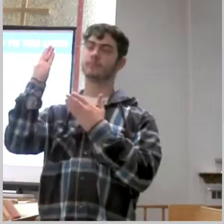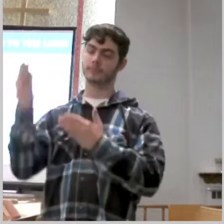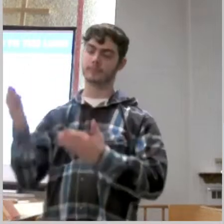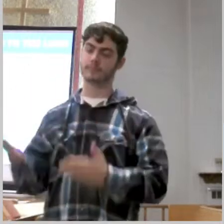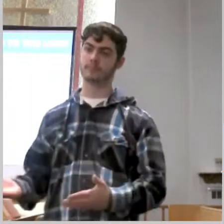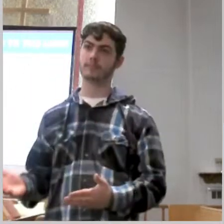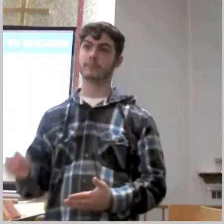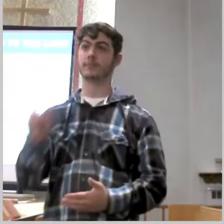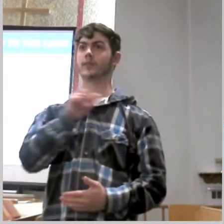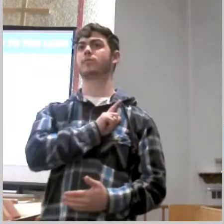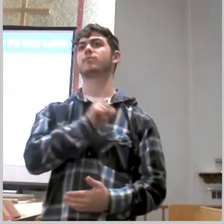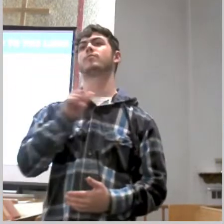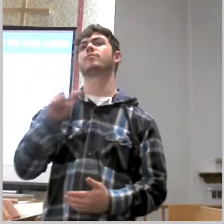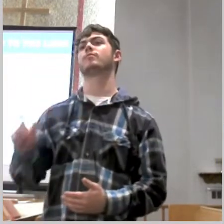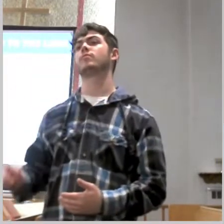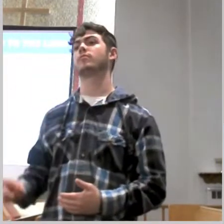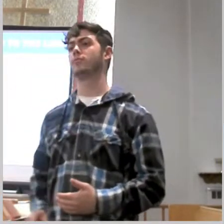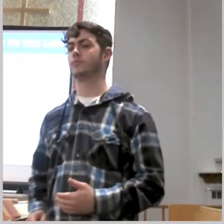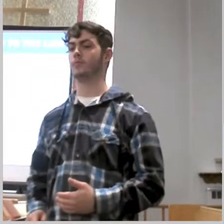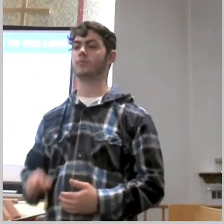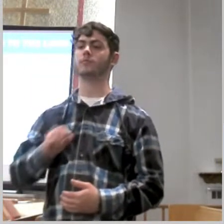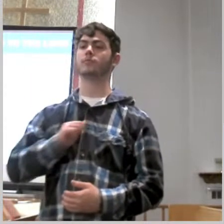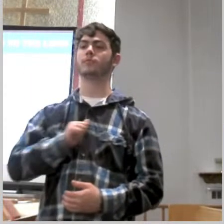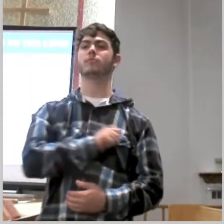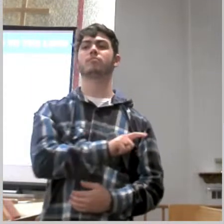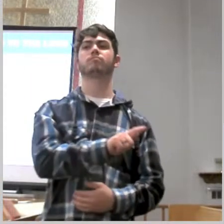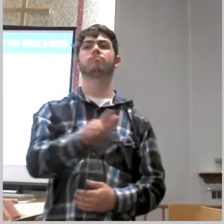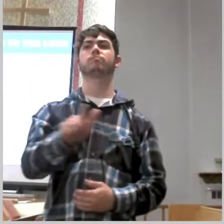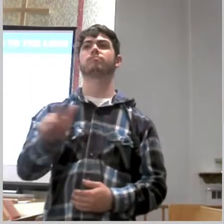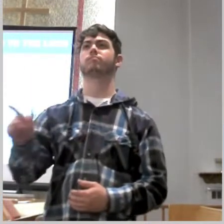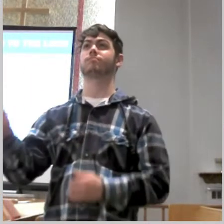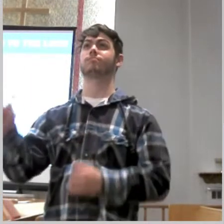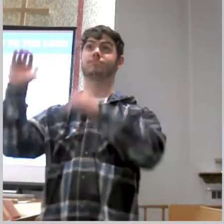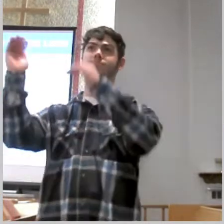Is Lord of heaven and